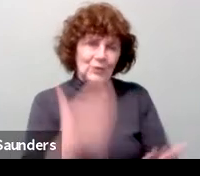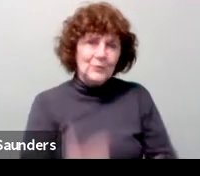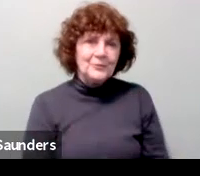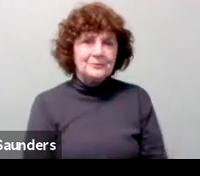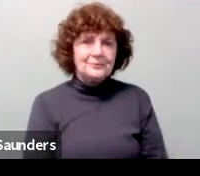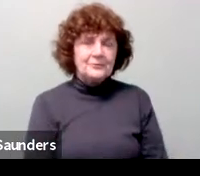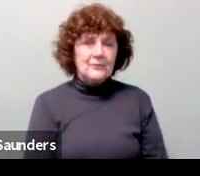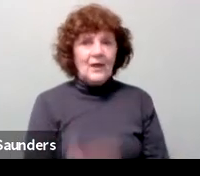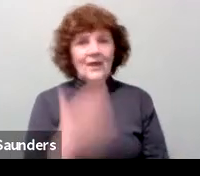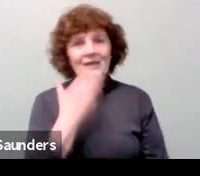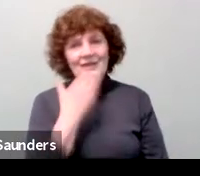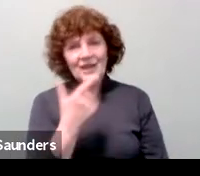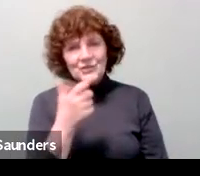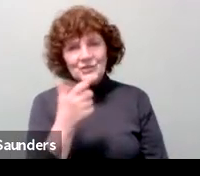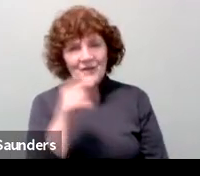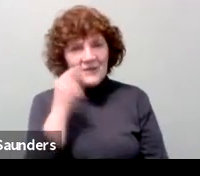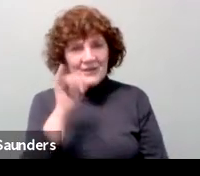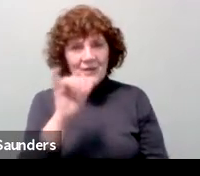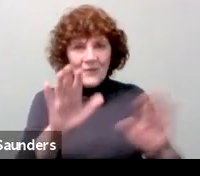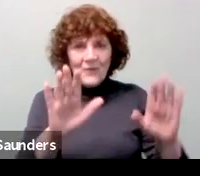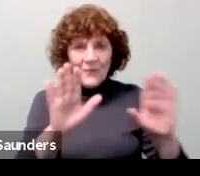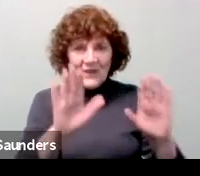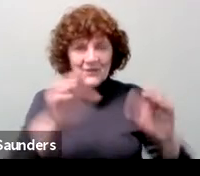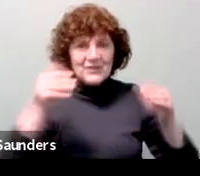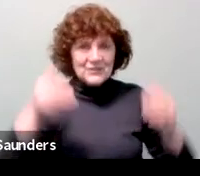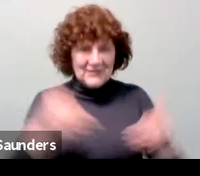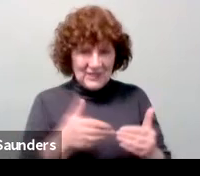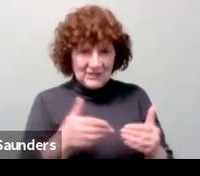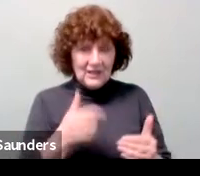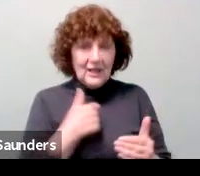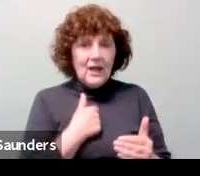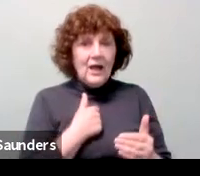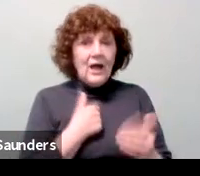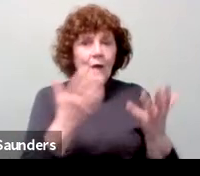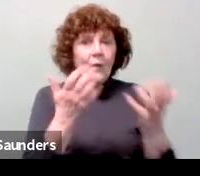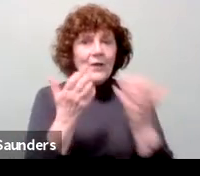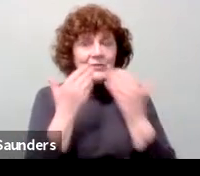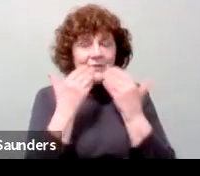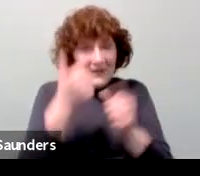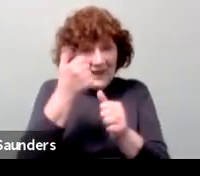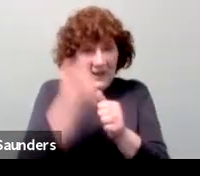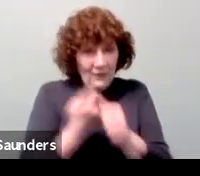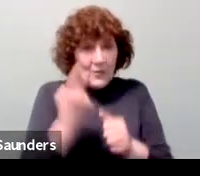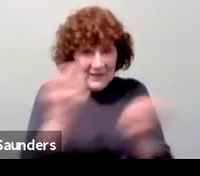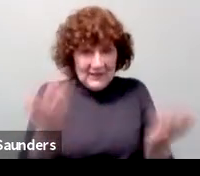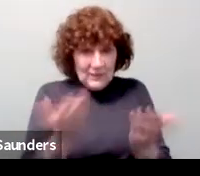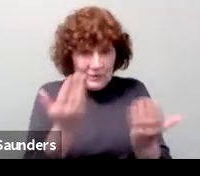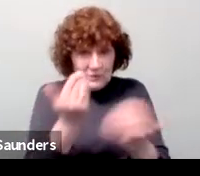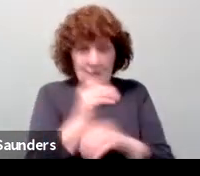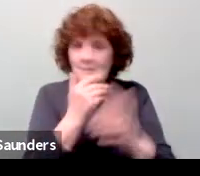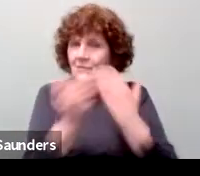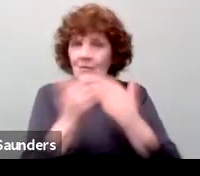Thank you, Jerry, for that wonderful introduction. And I want to thank everyone who's here tonight, even though I